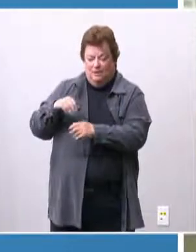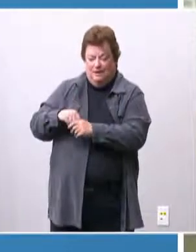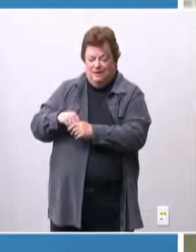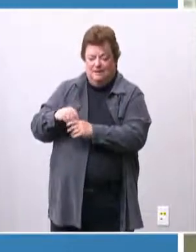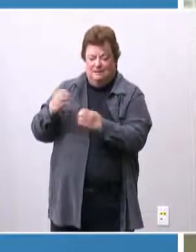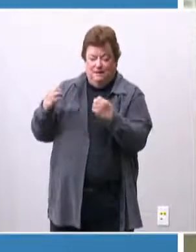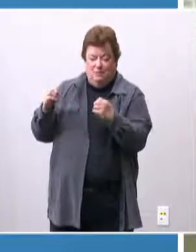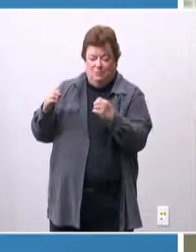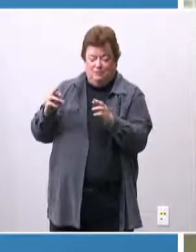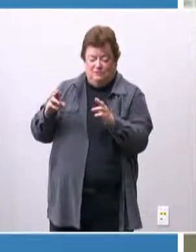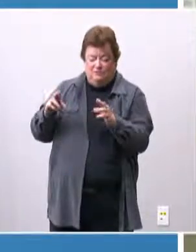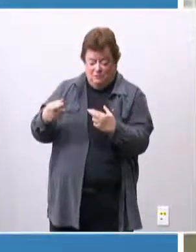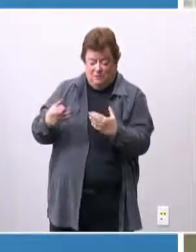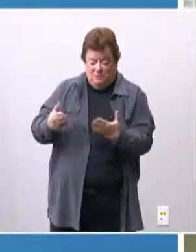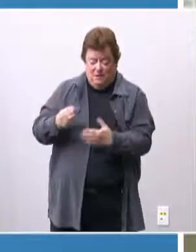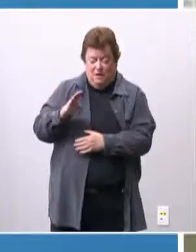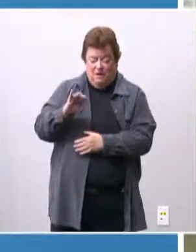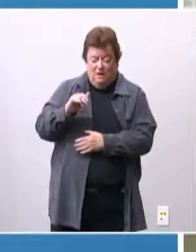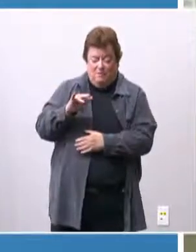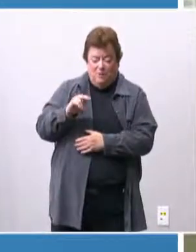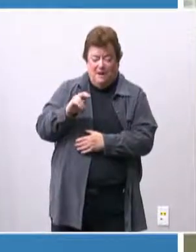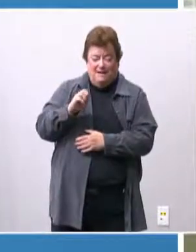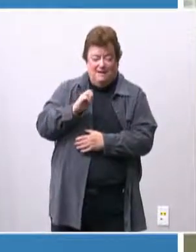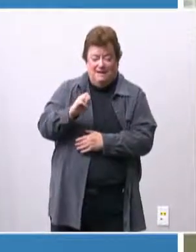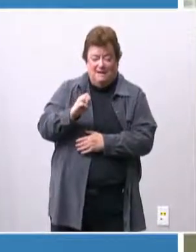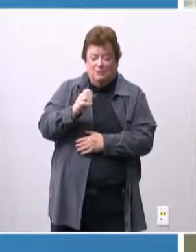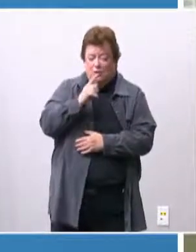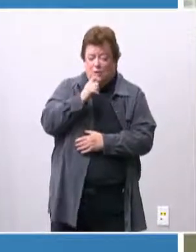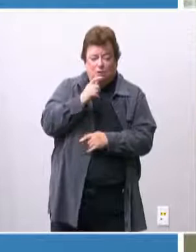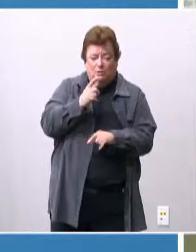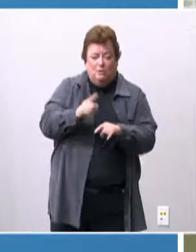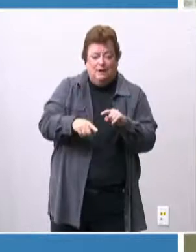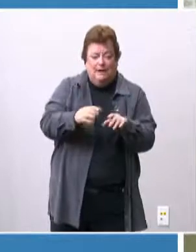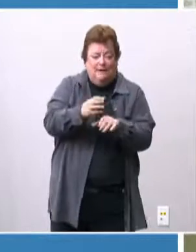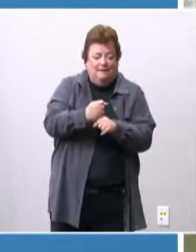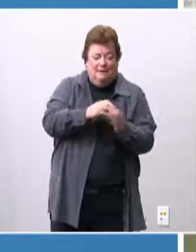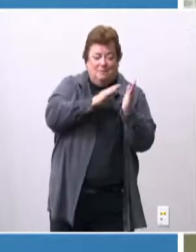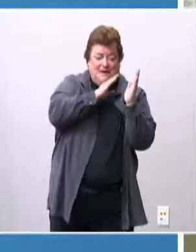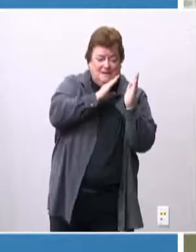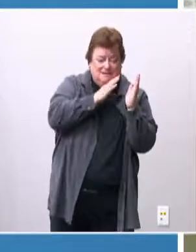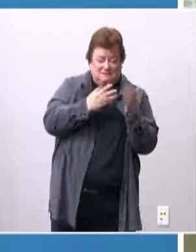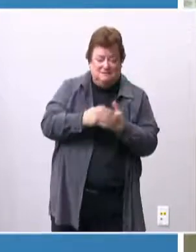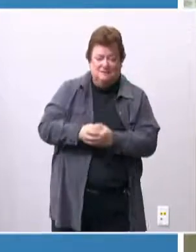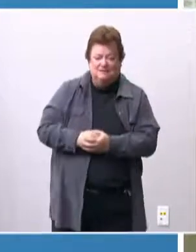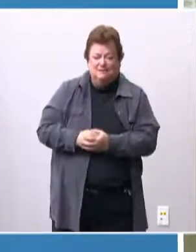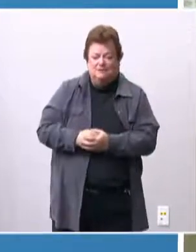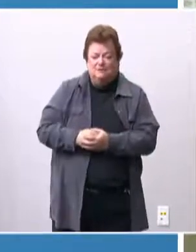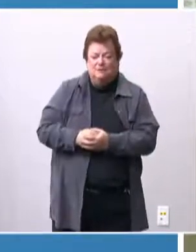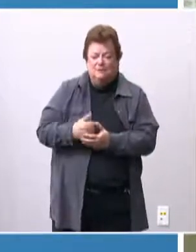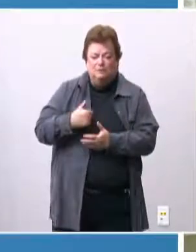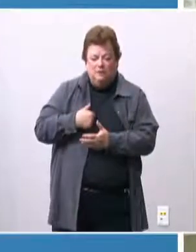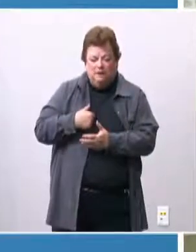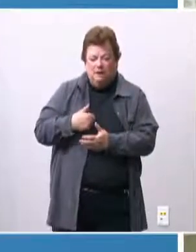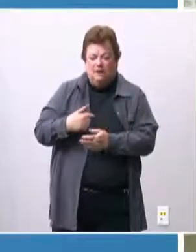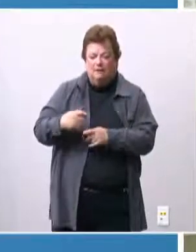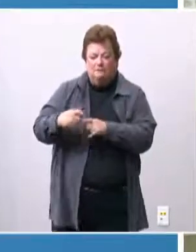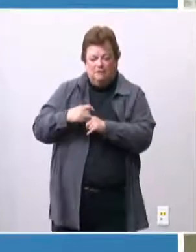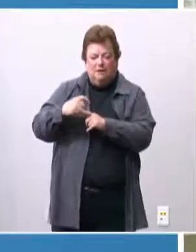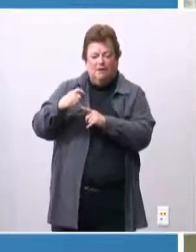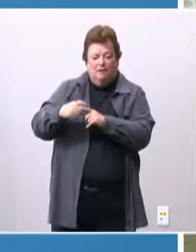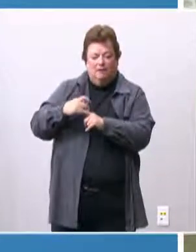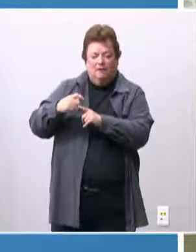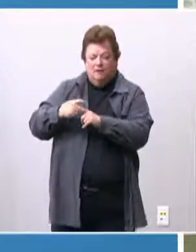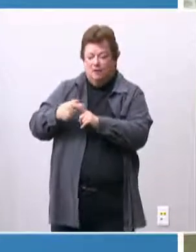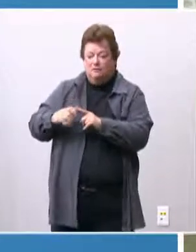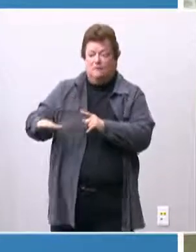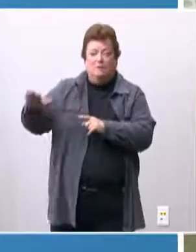room here at Bryan East that couldn't get beds initially. We get calls constantly from outstate